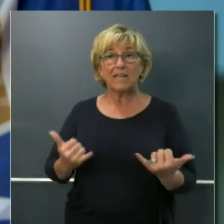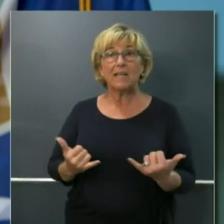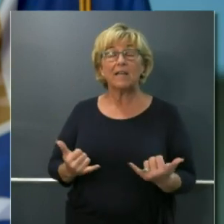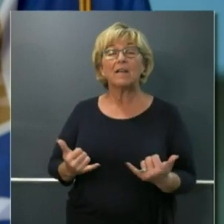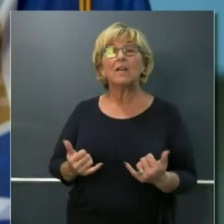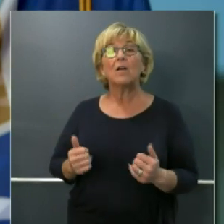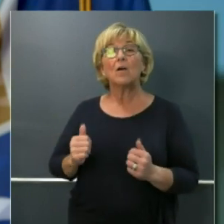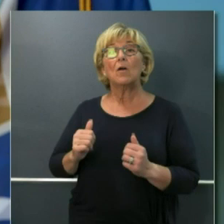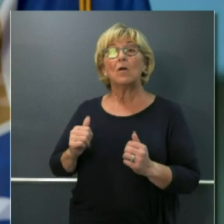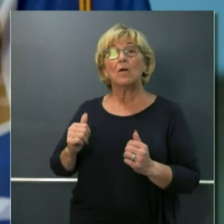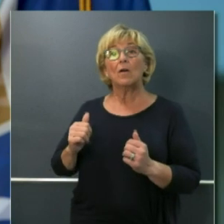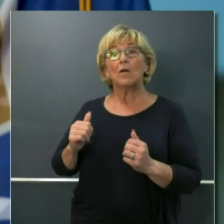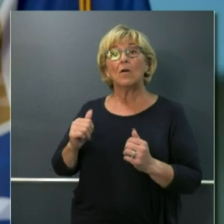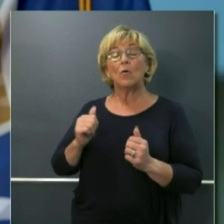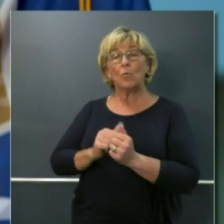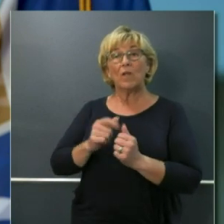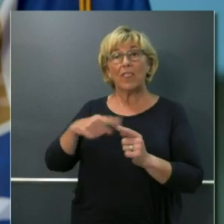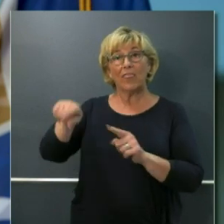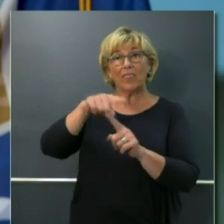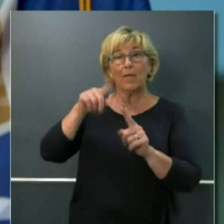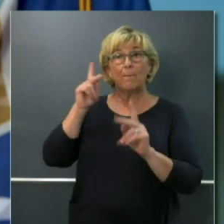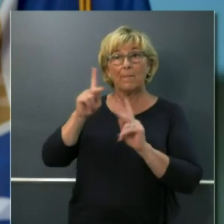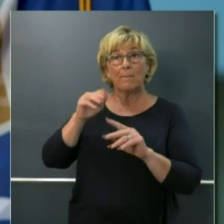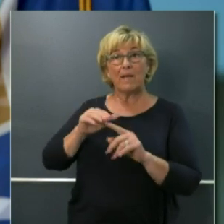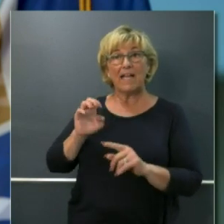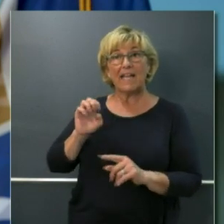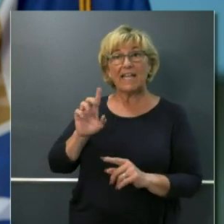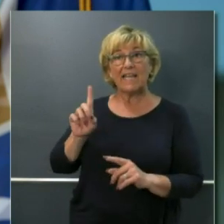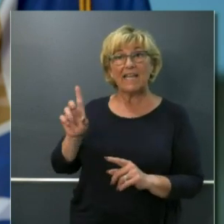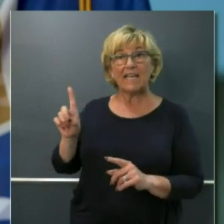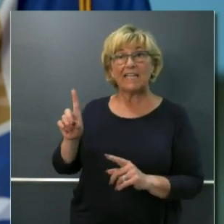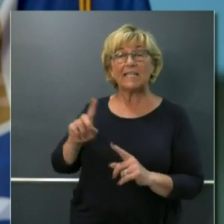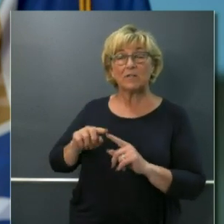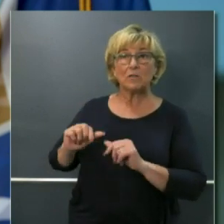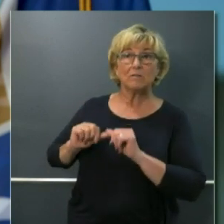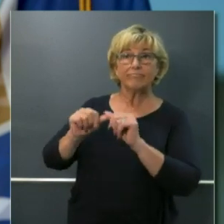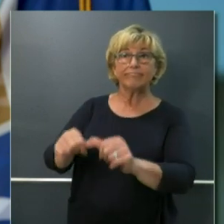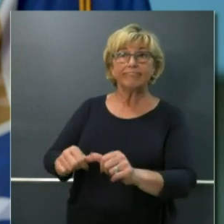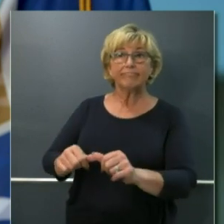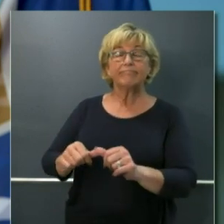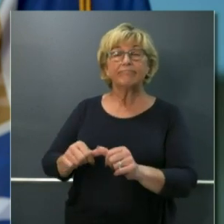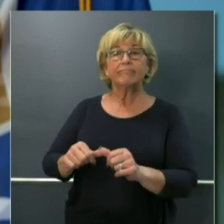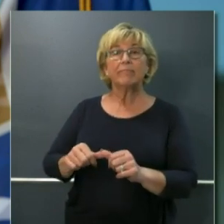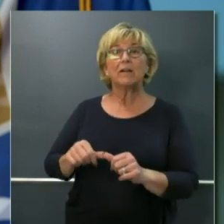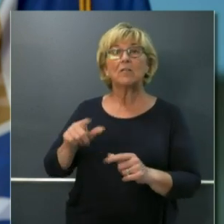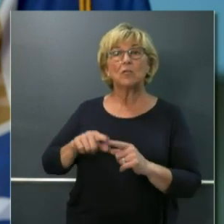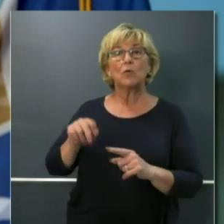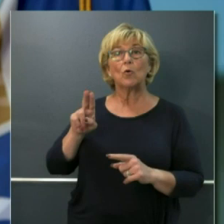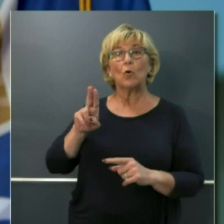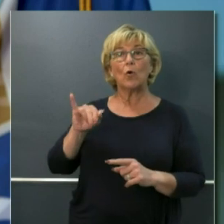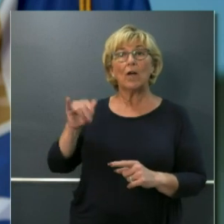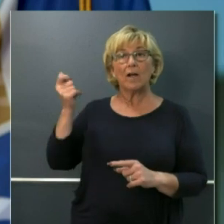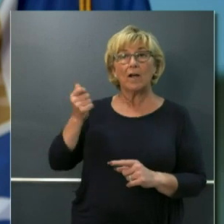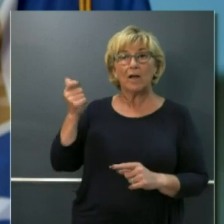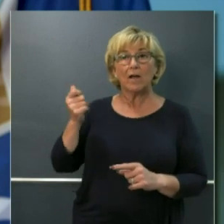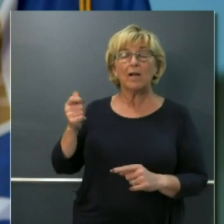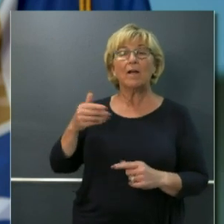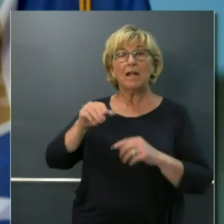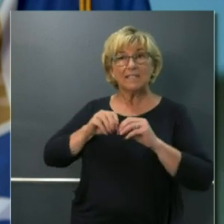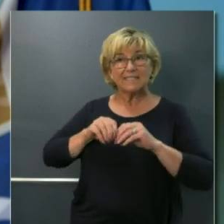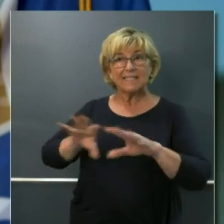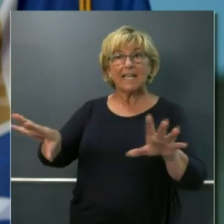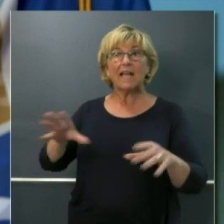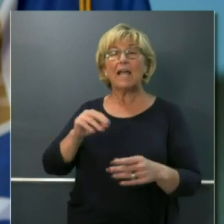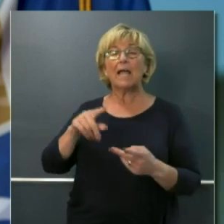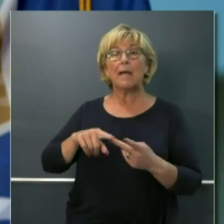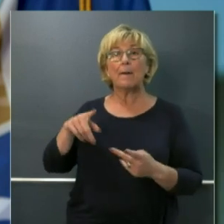her team at EDD doing everything in their power to continue to get these UIs out and start to get the PUAs up. But here's the good news